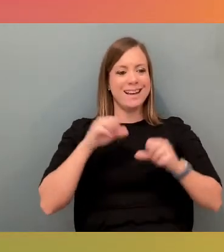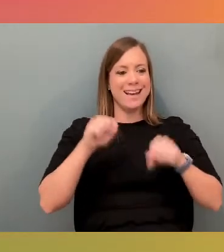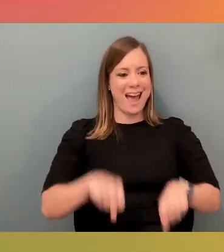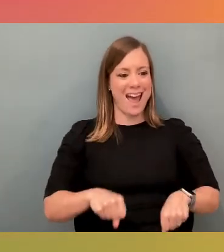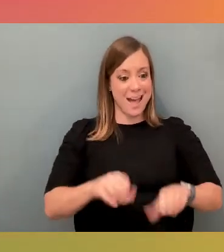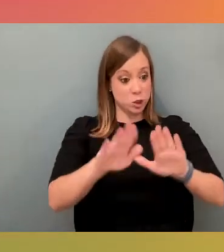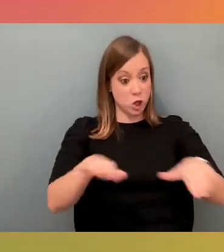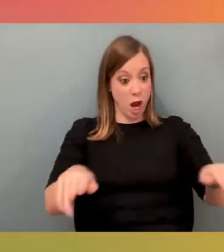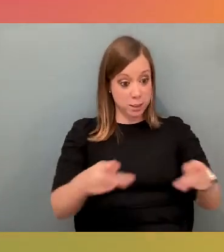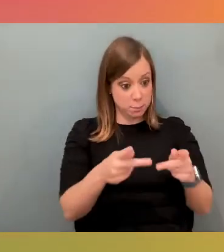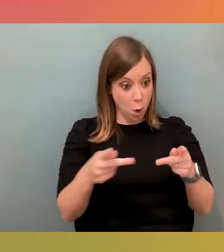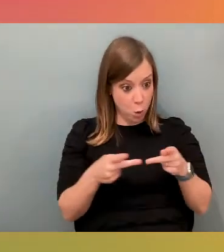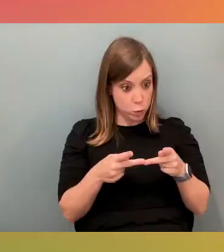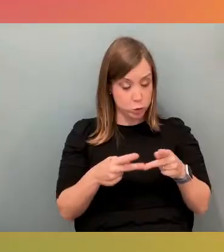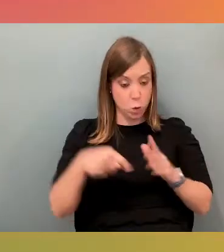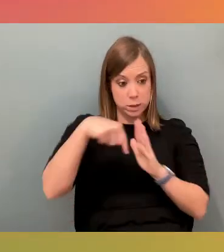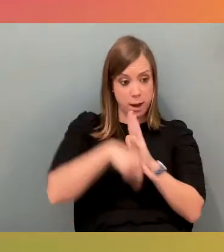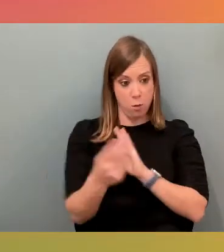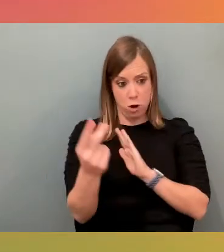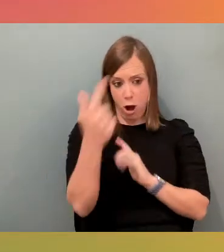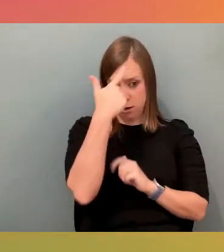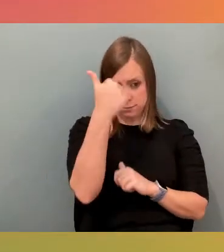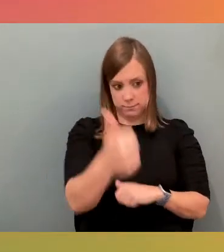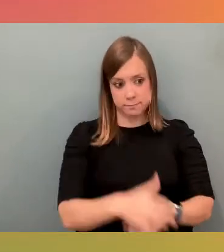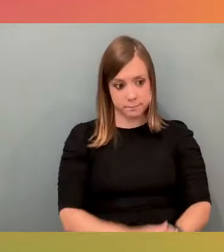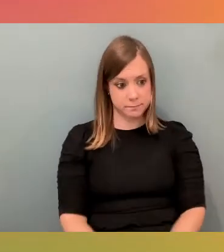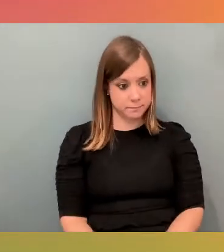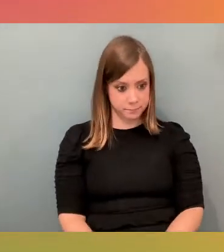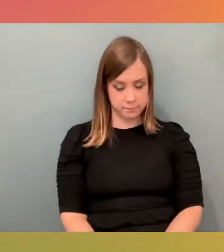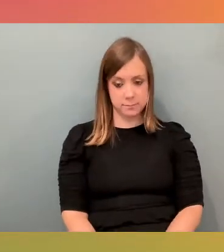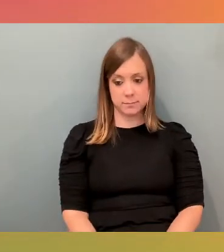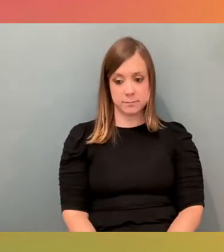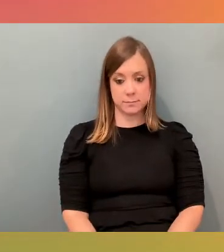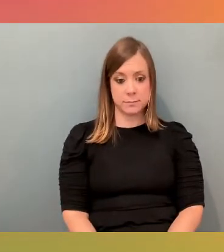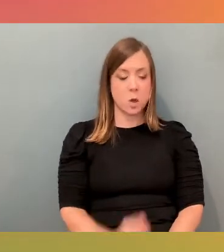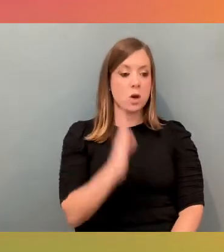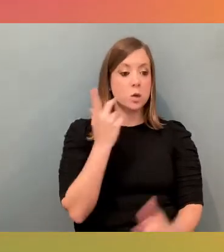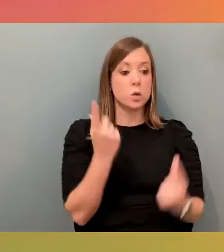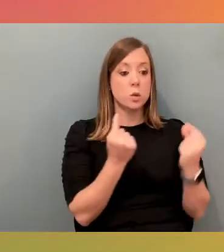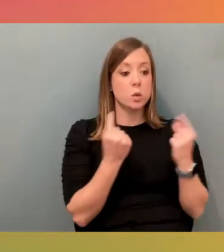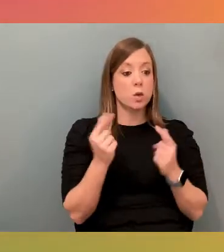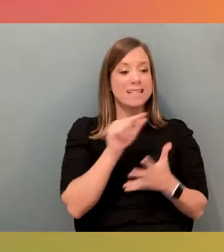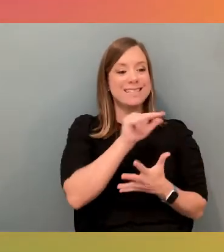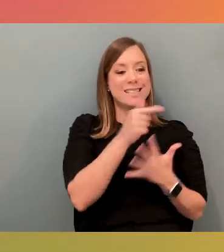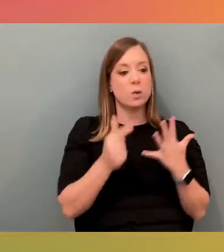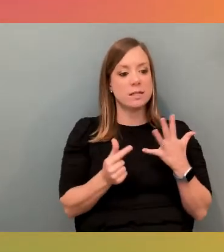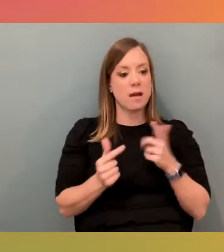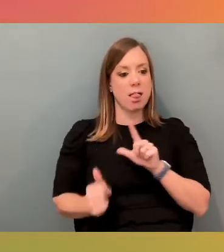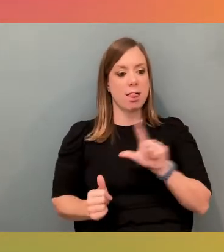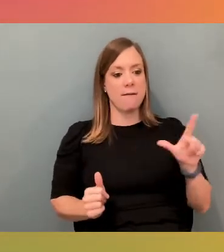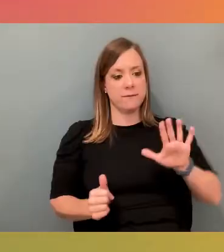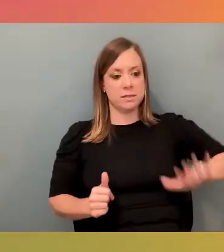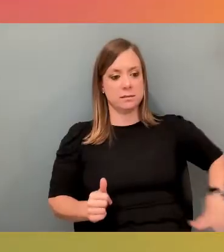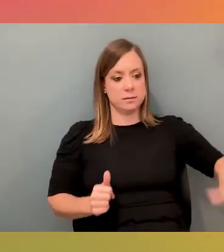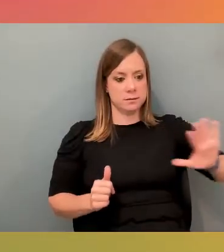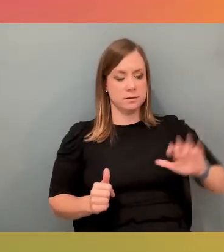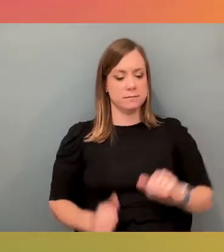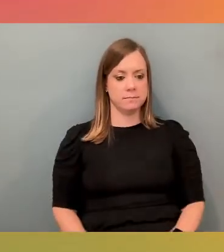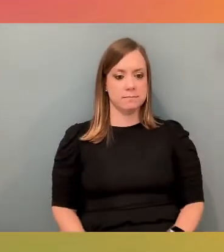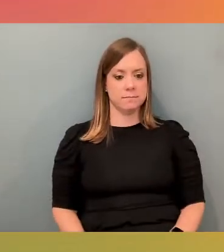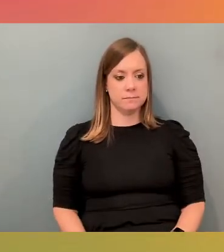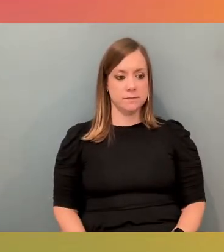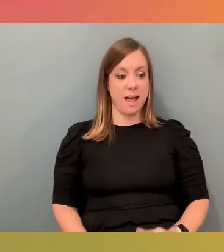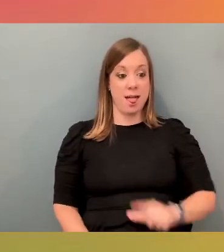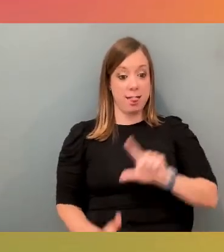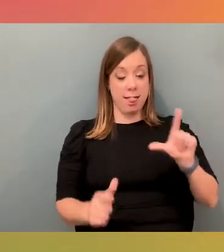available anytime throughout the practice. We're going to go ahead and move through our sequence on the other side. So on your next inhale, sweep left toes